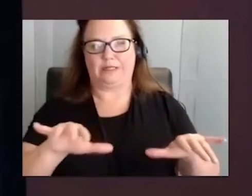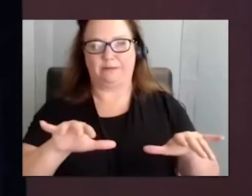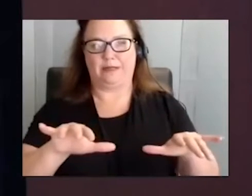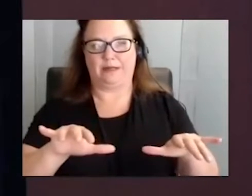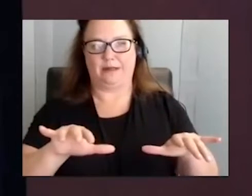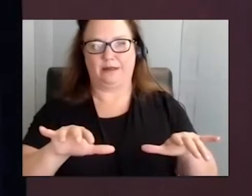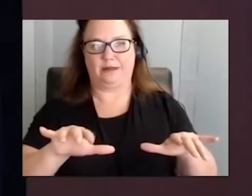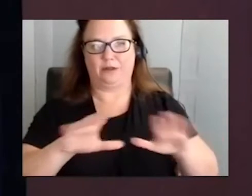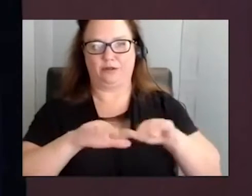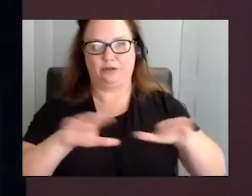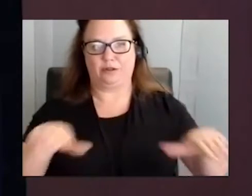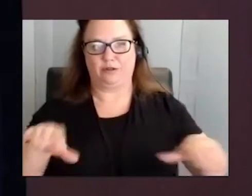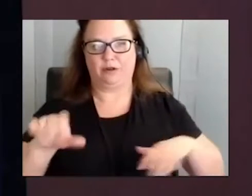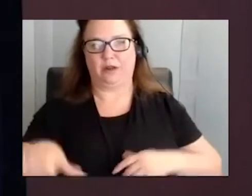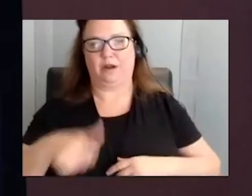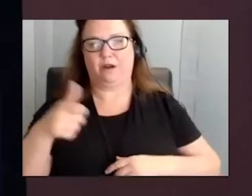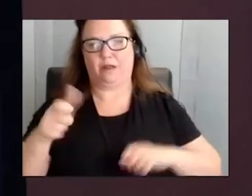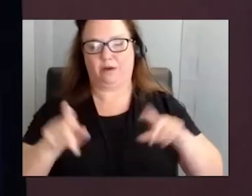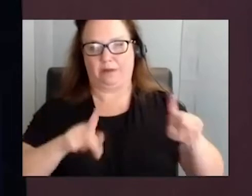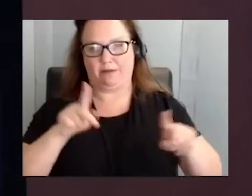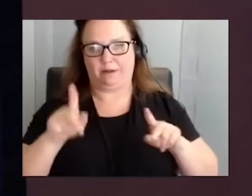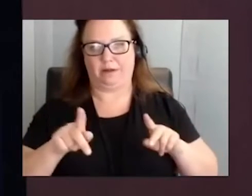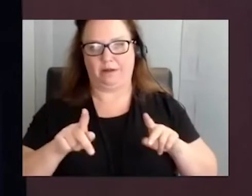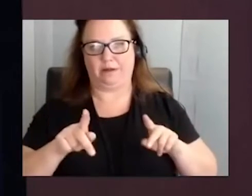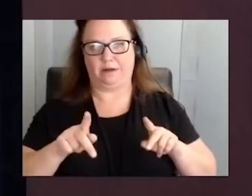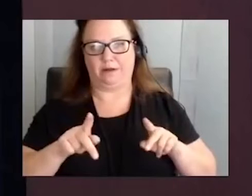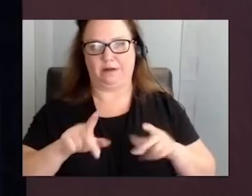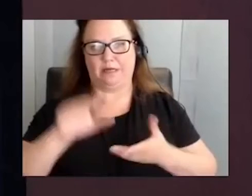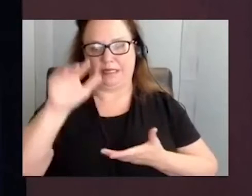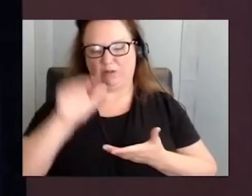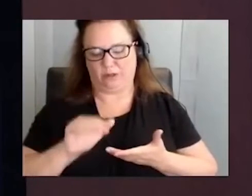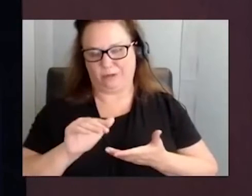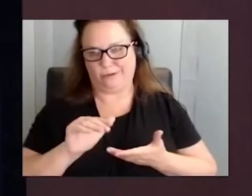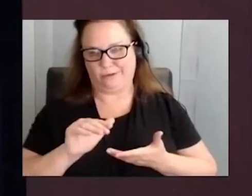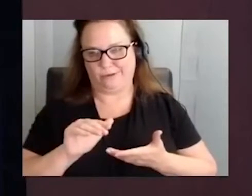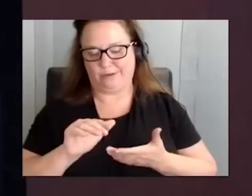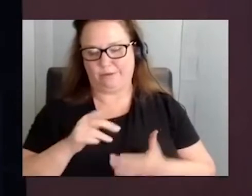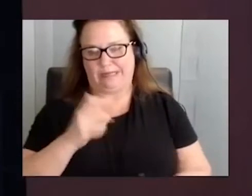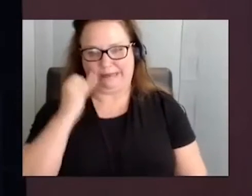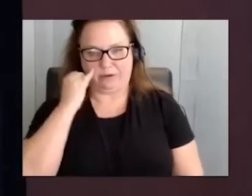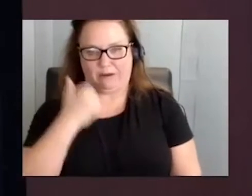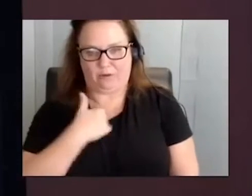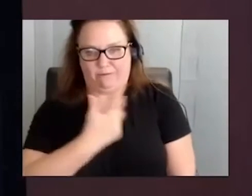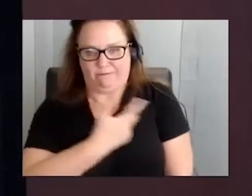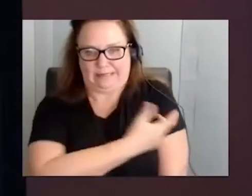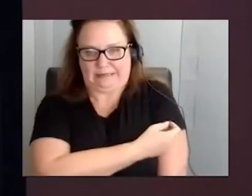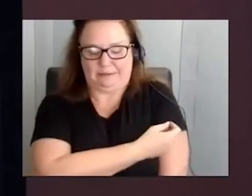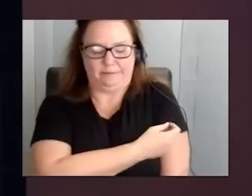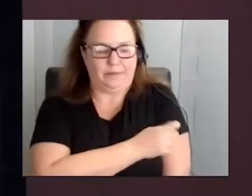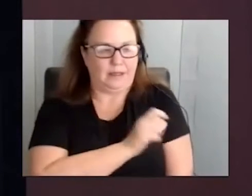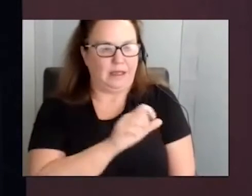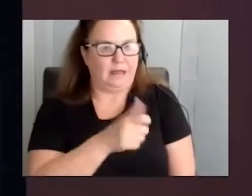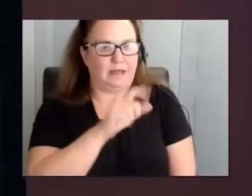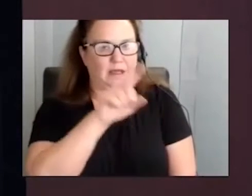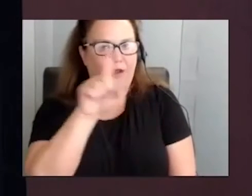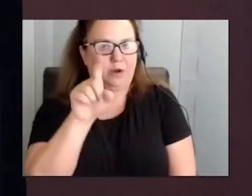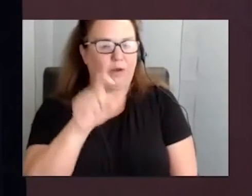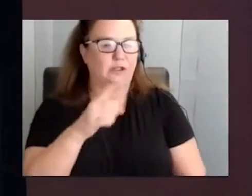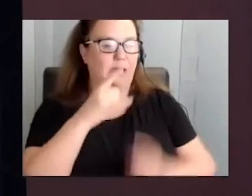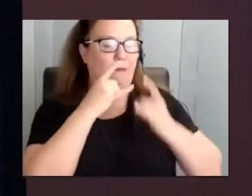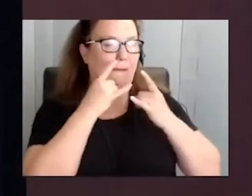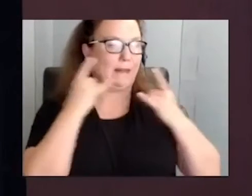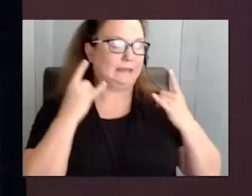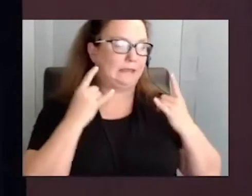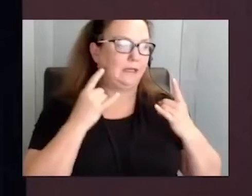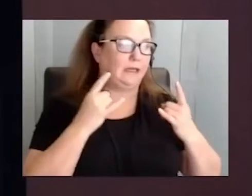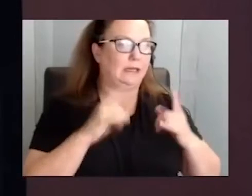children or others, although it is significantly reduced when you are vaccinated. The other question around masking, in the very